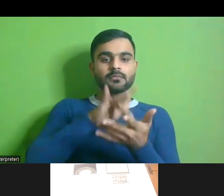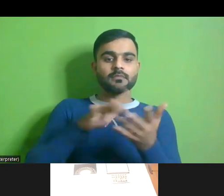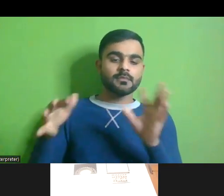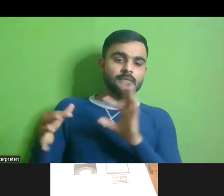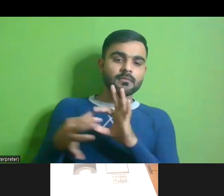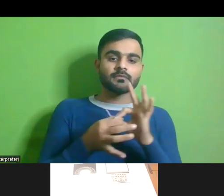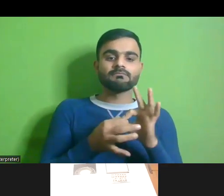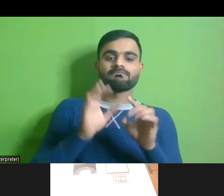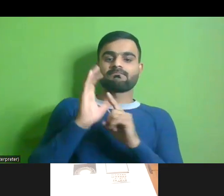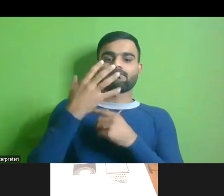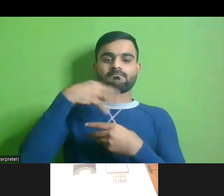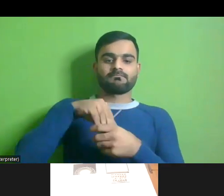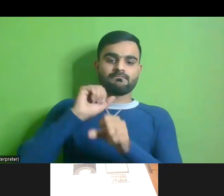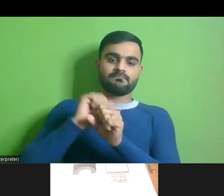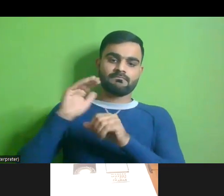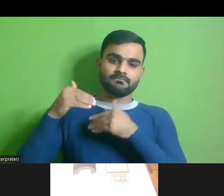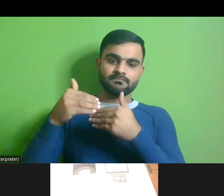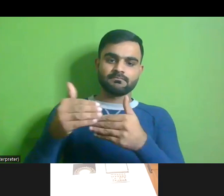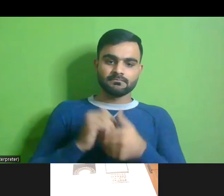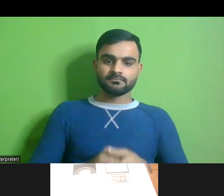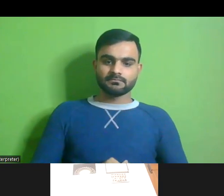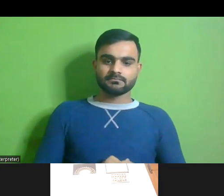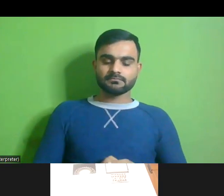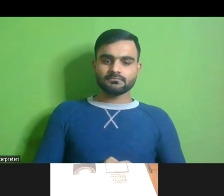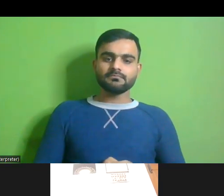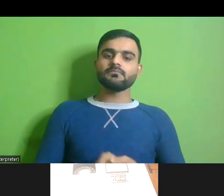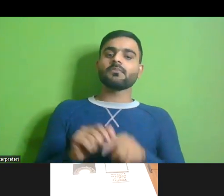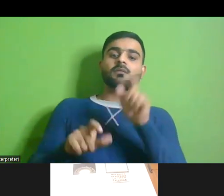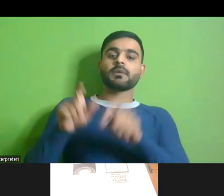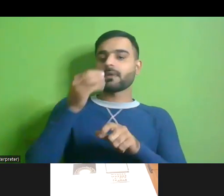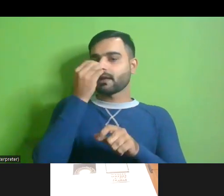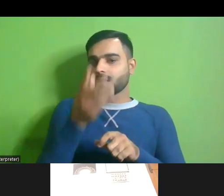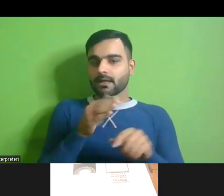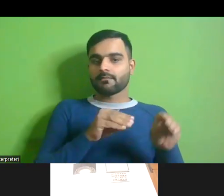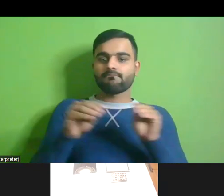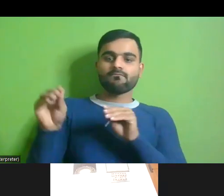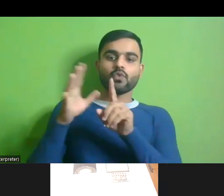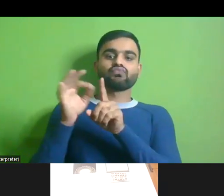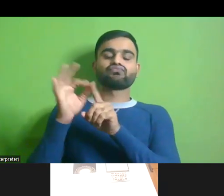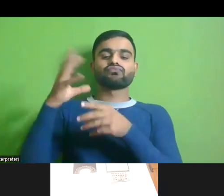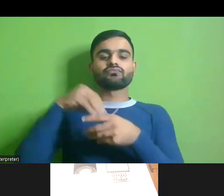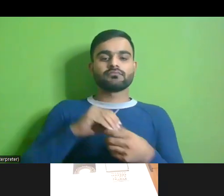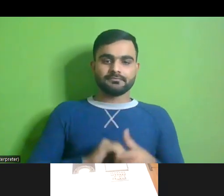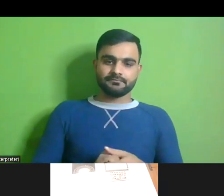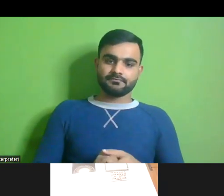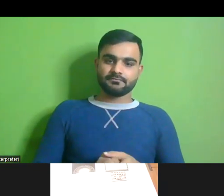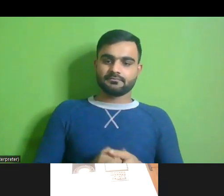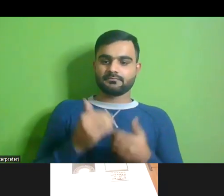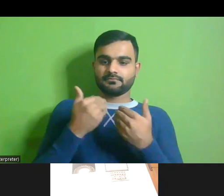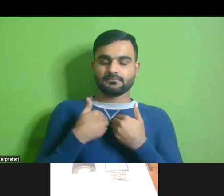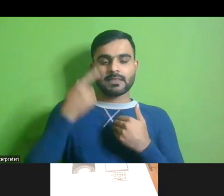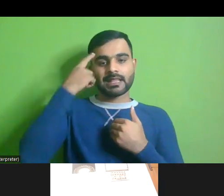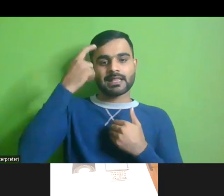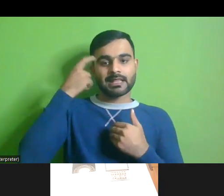of counterculture to the ones that people are so easily swept into. You know, I'm